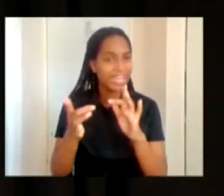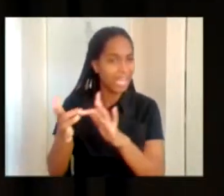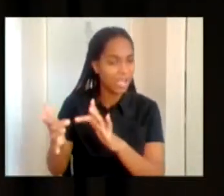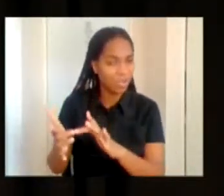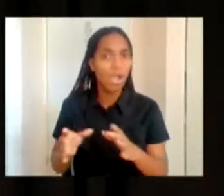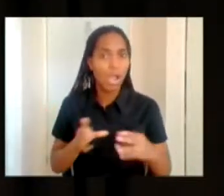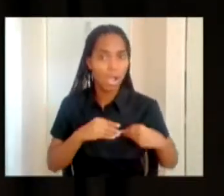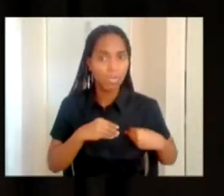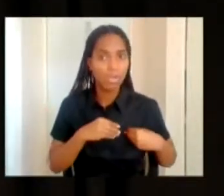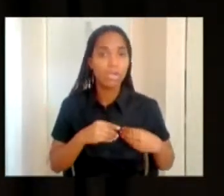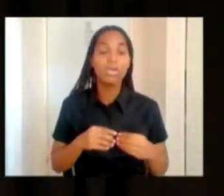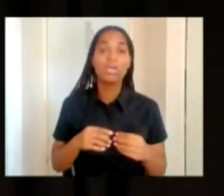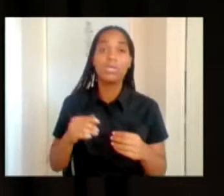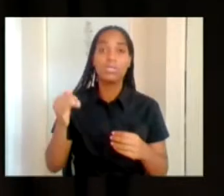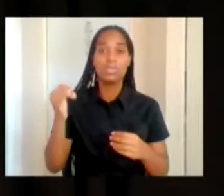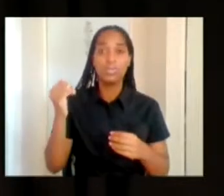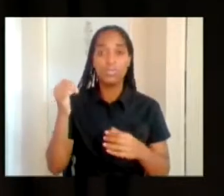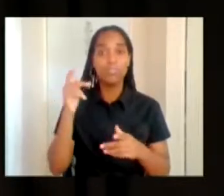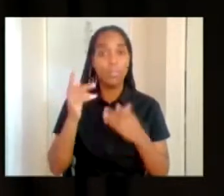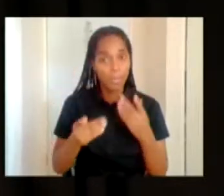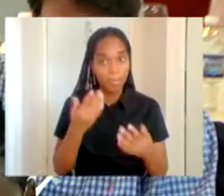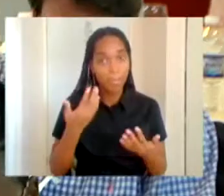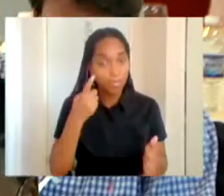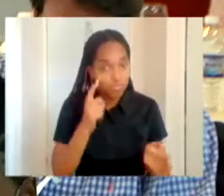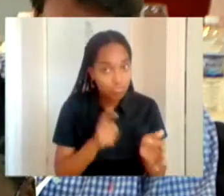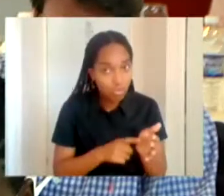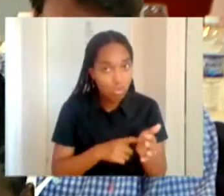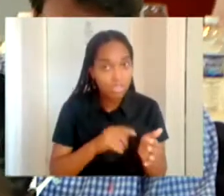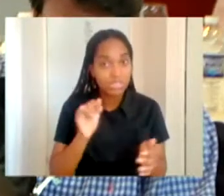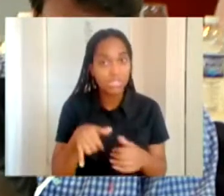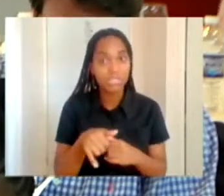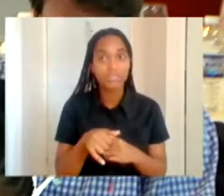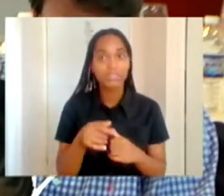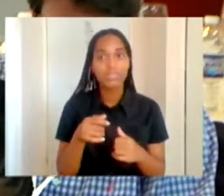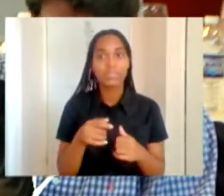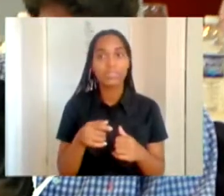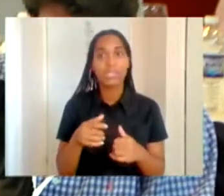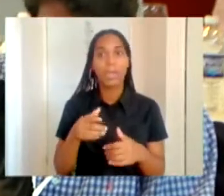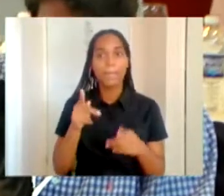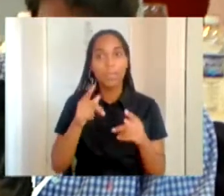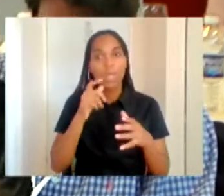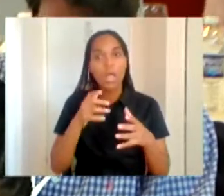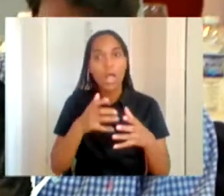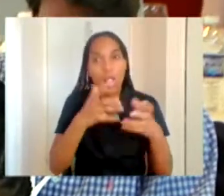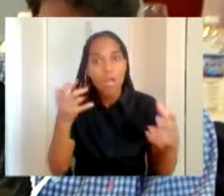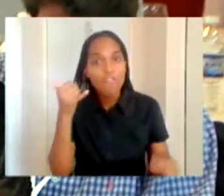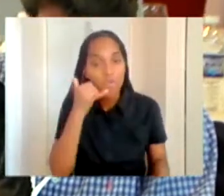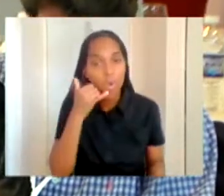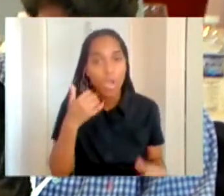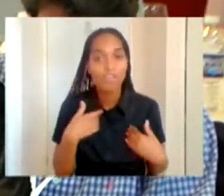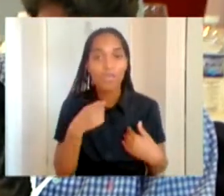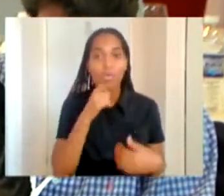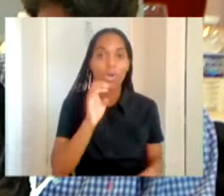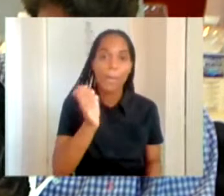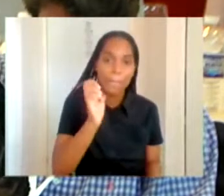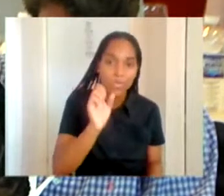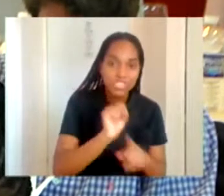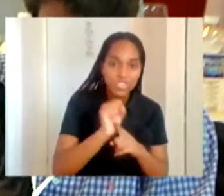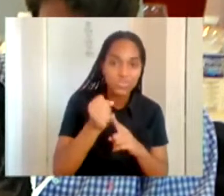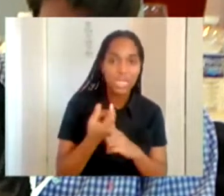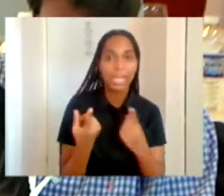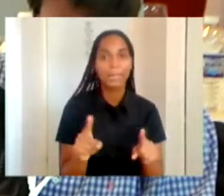the more receivers you had, and everybody's probably noticed that if you're in a venue with a lot of cell phones, sometimes that happens, or in emergency situations.